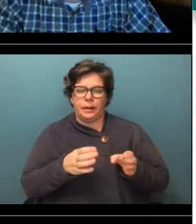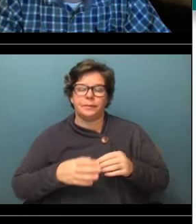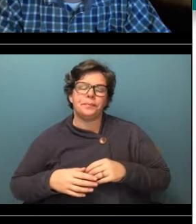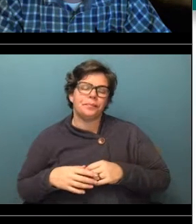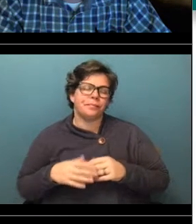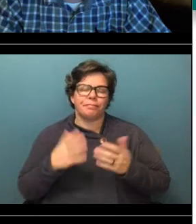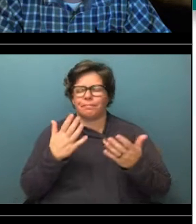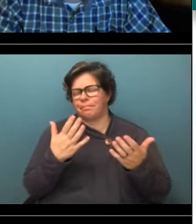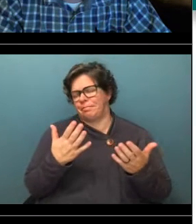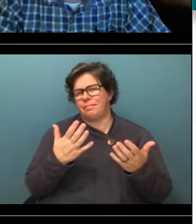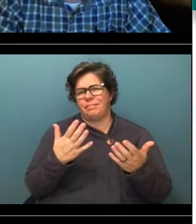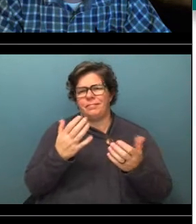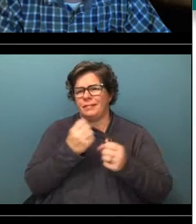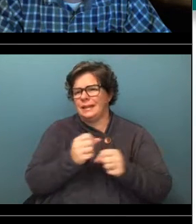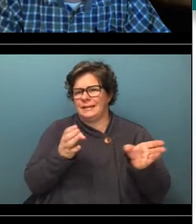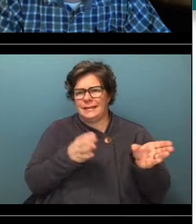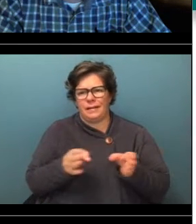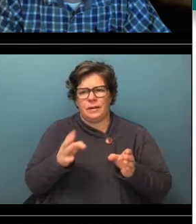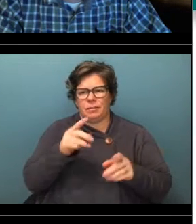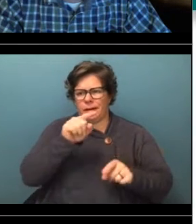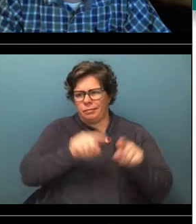look very different depending on